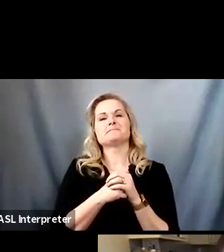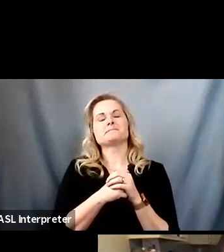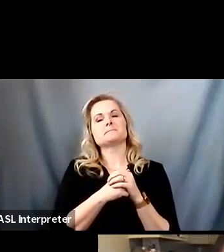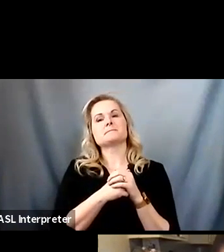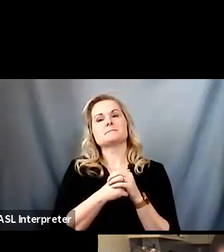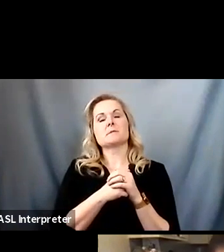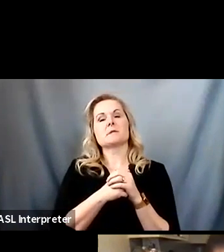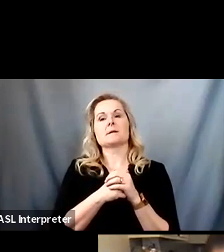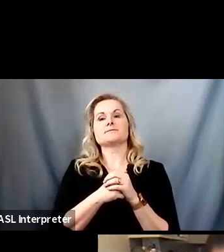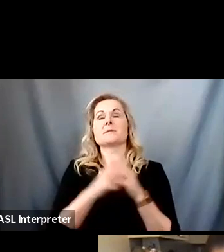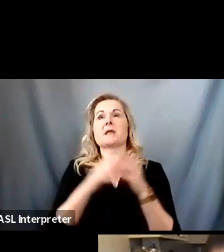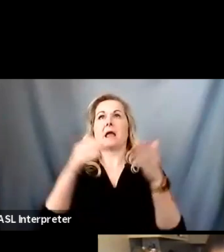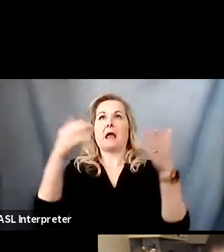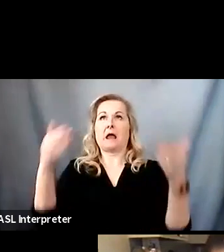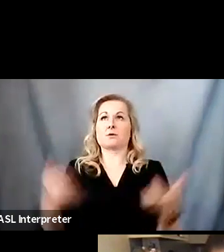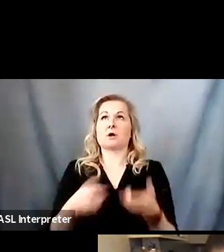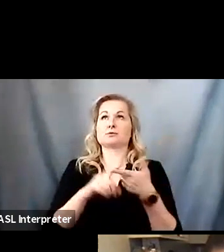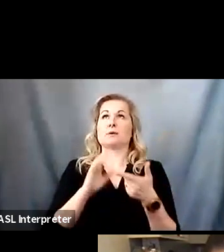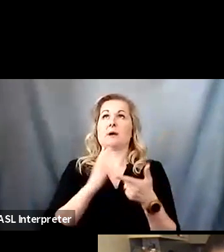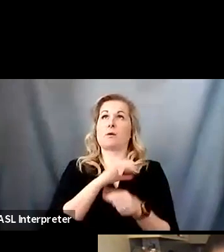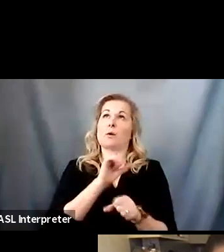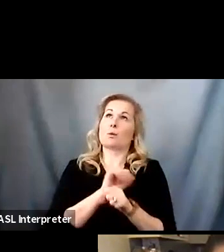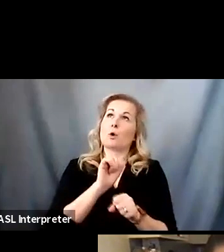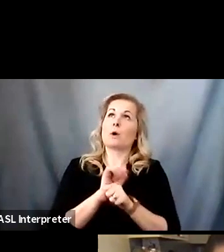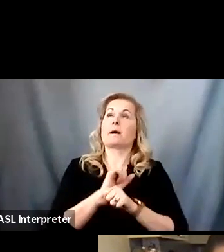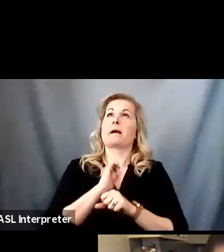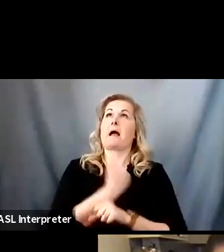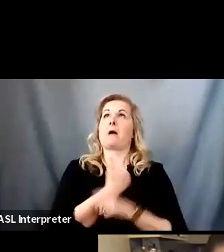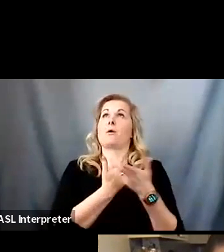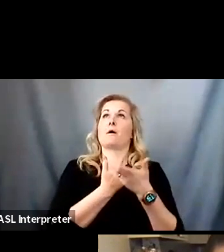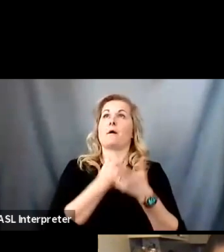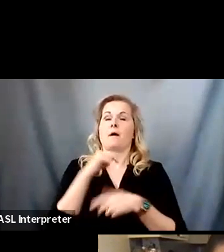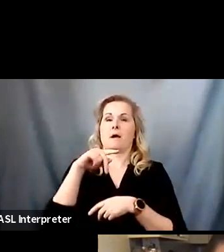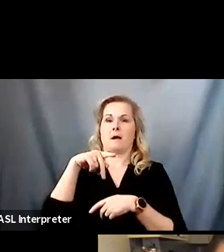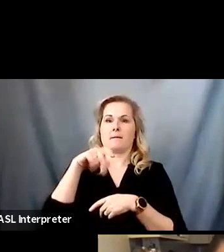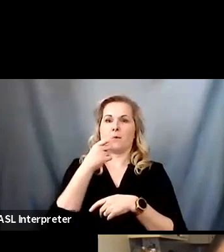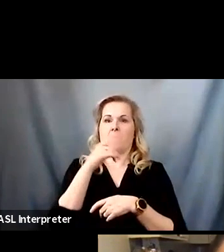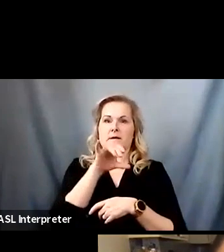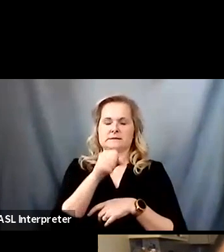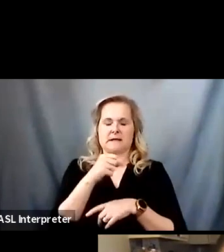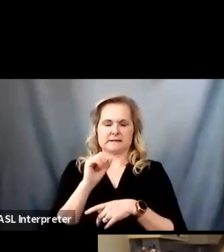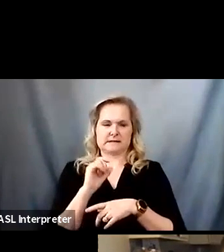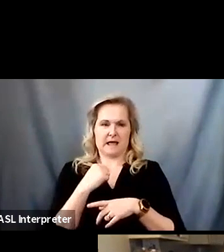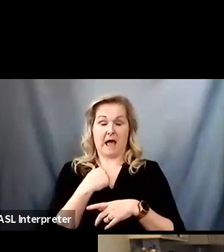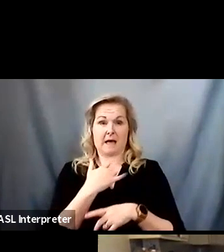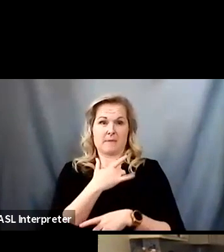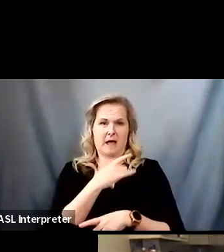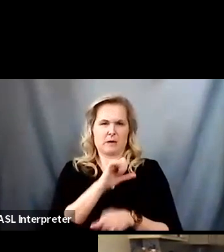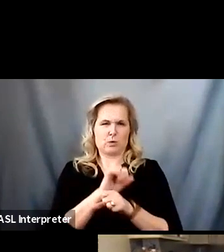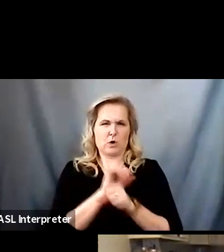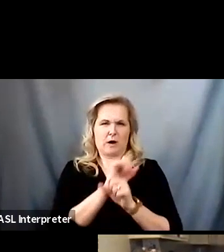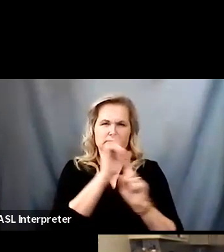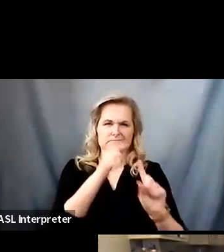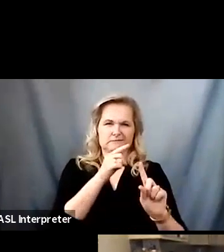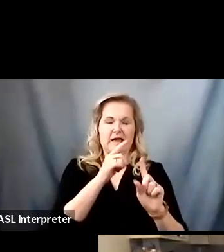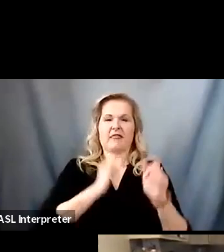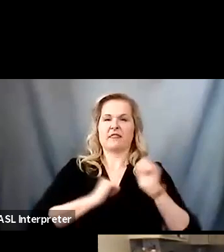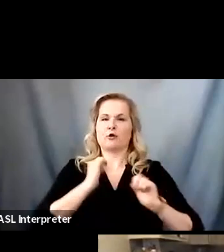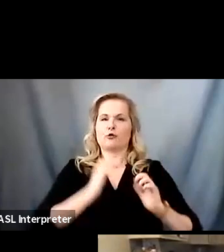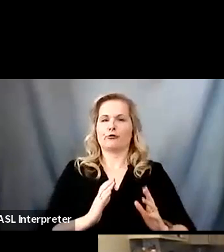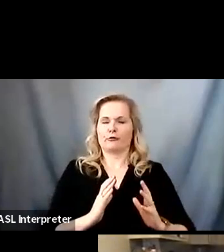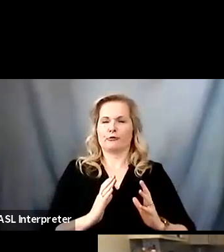An introduction to some aspect of our work or practice. I work primarily in theater,